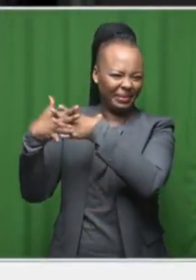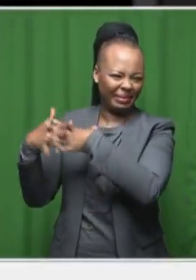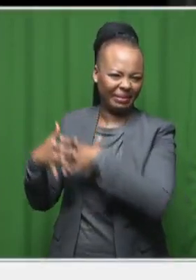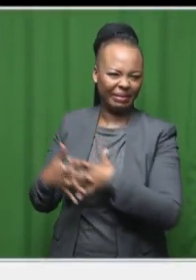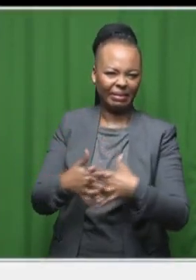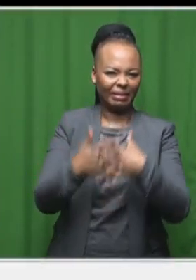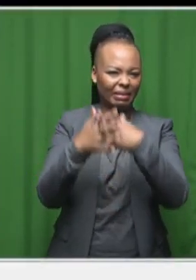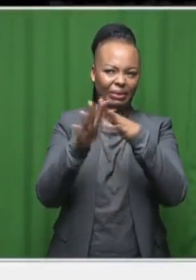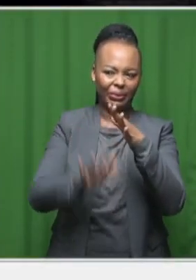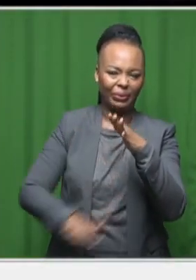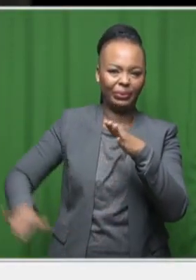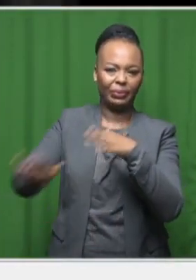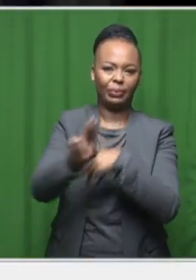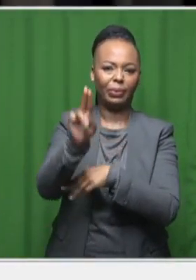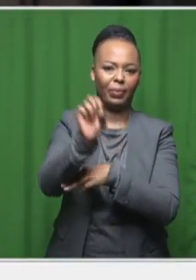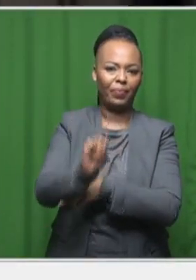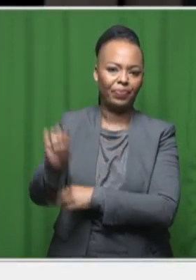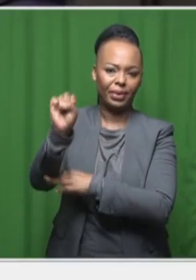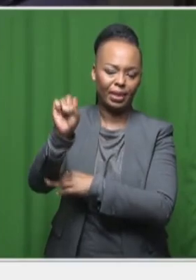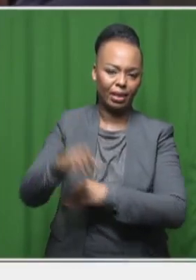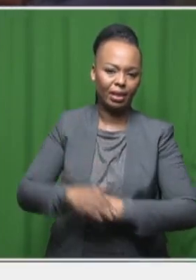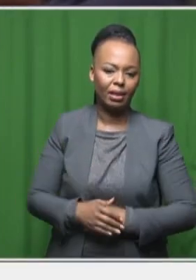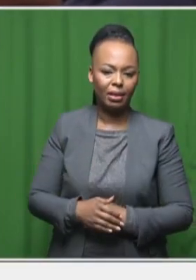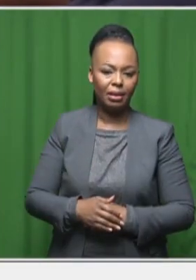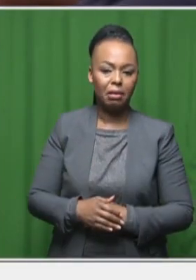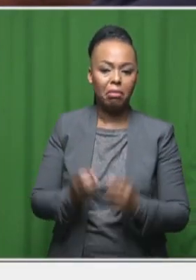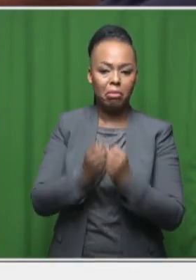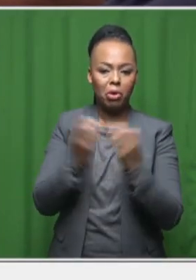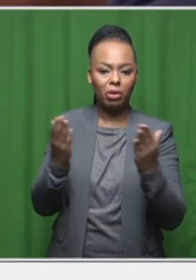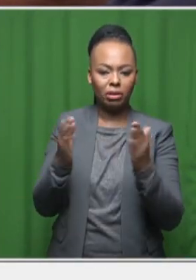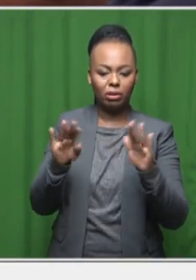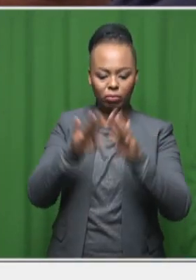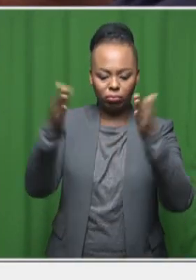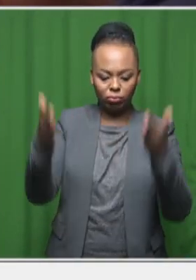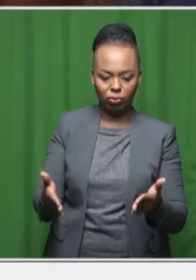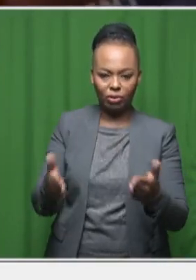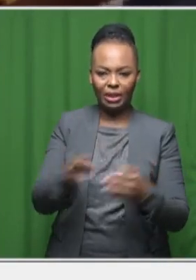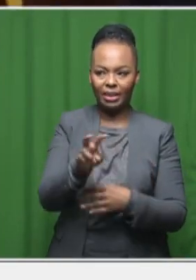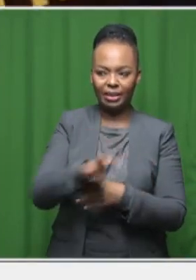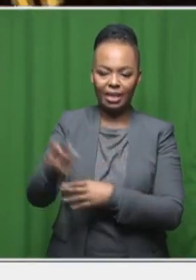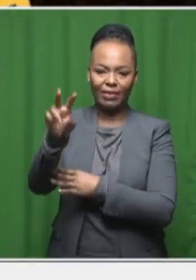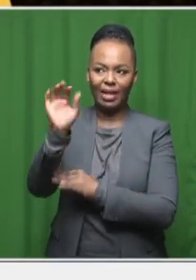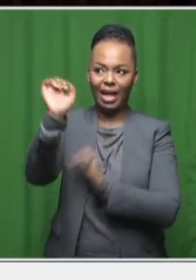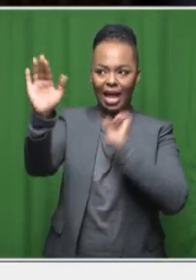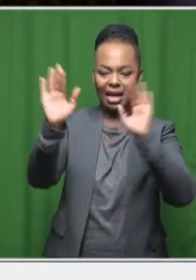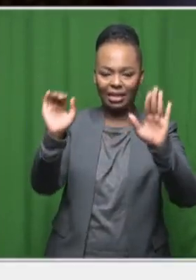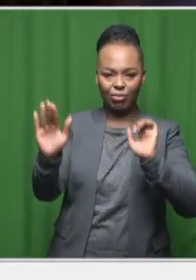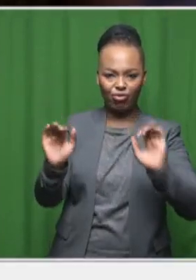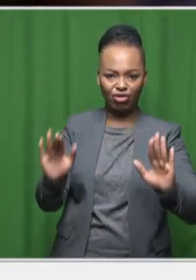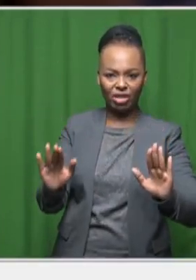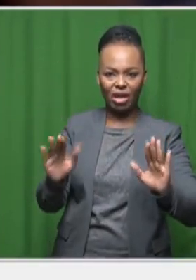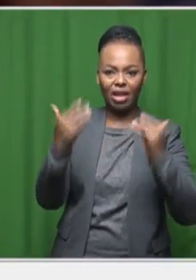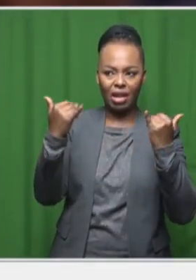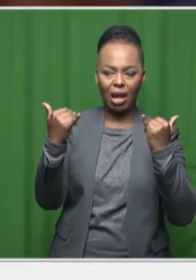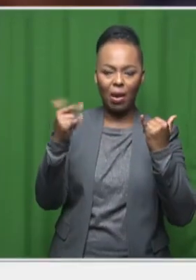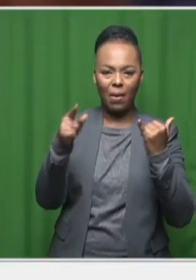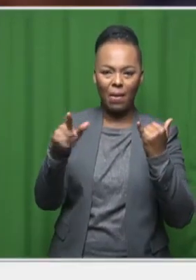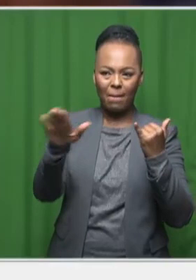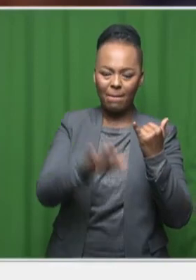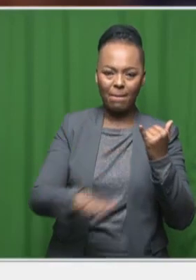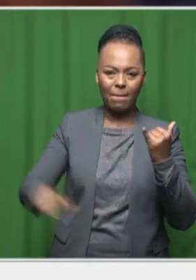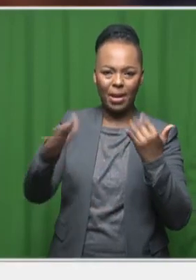This exhibition is And a scholarly coffee table book and travelling exhibition that seeks to get beyond